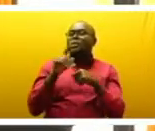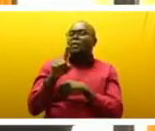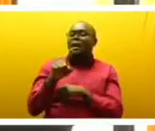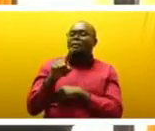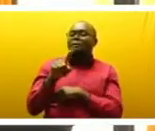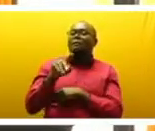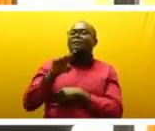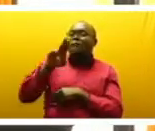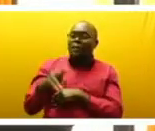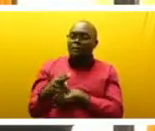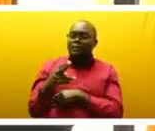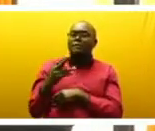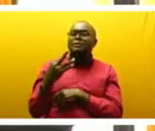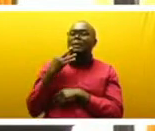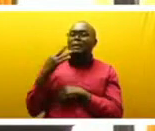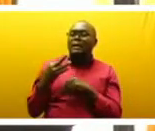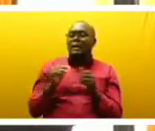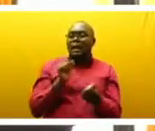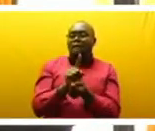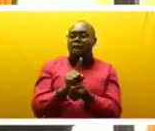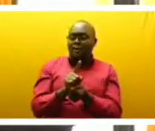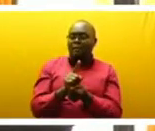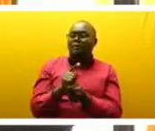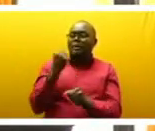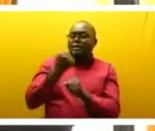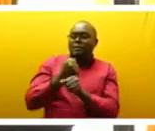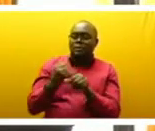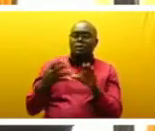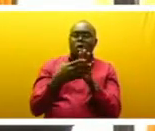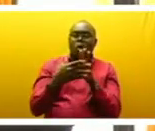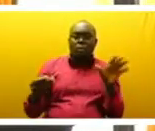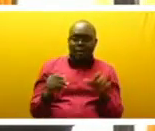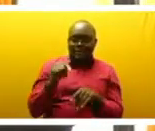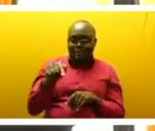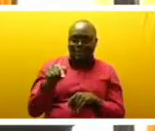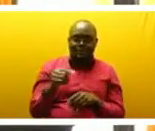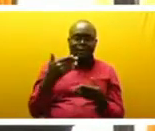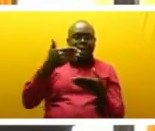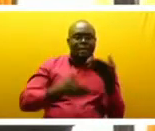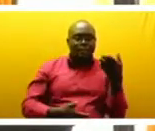481,711 deduplicates that are in that report,